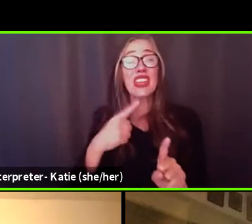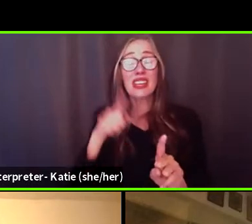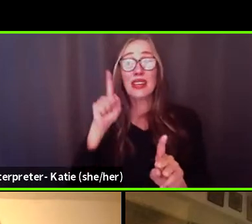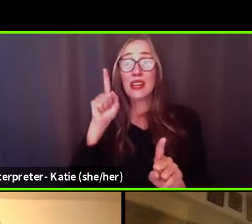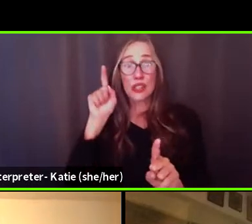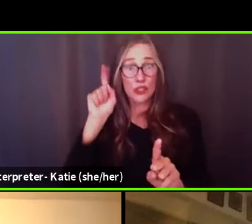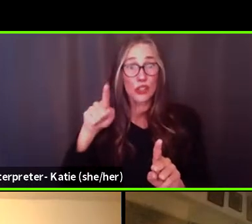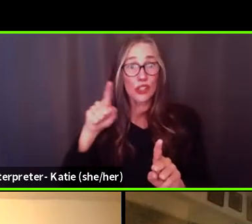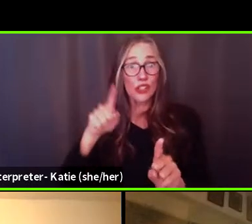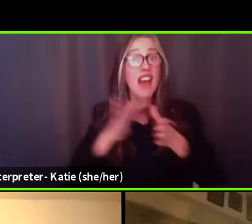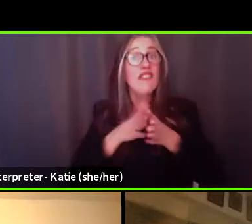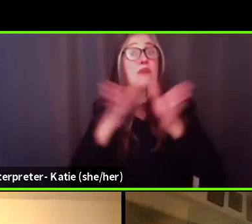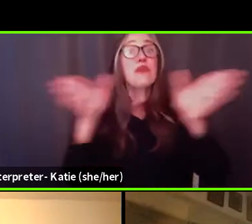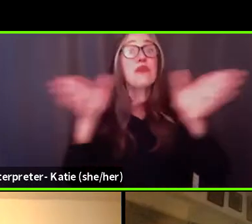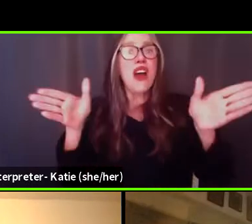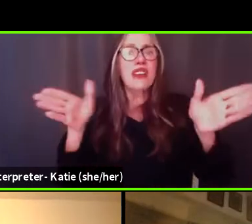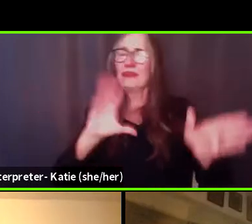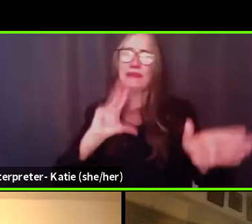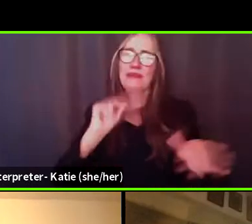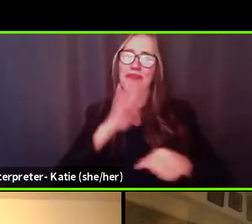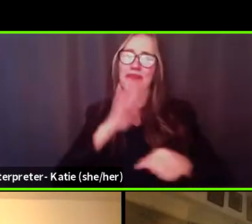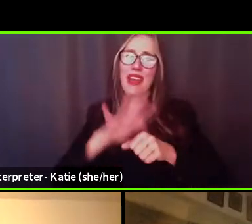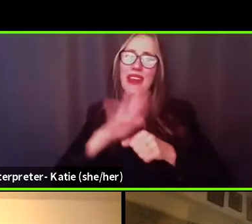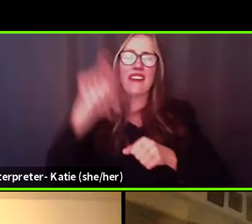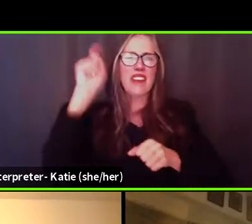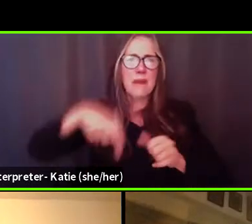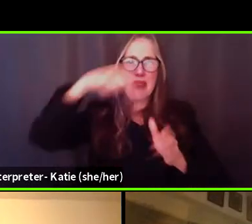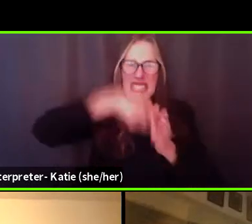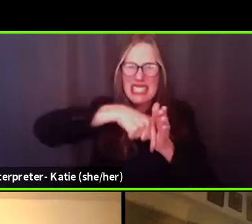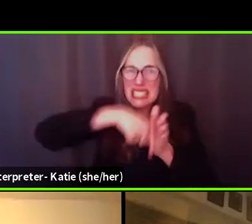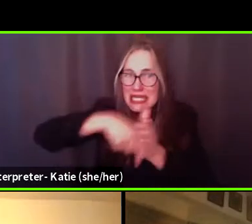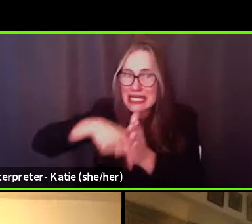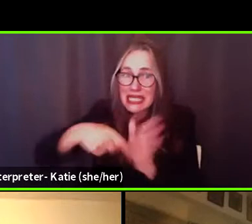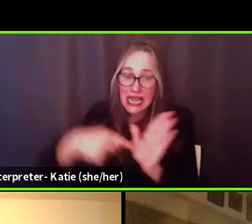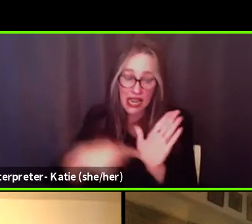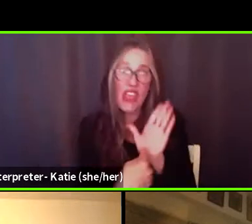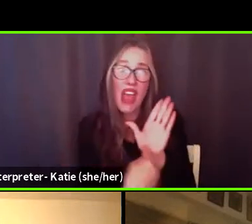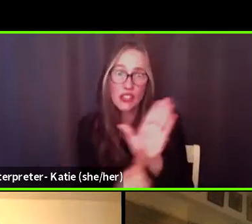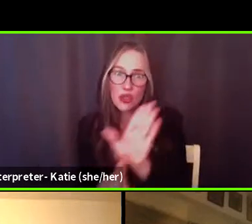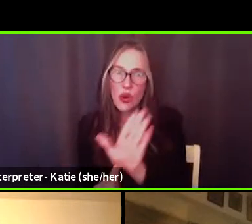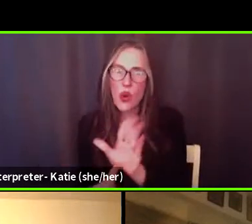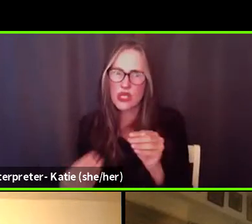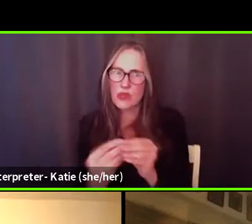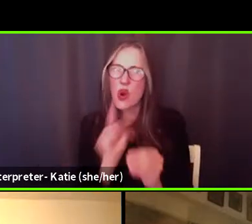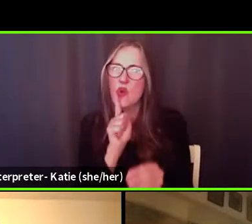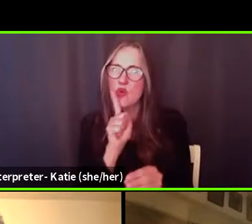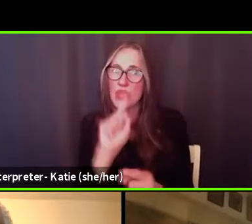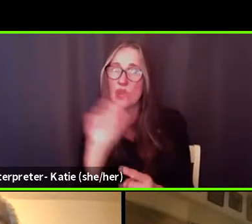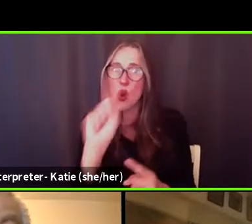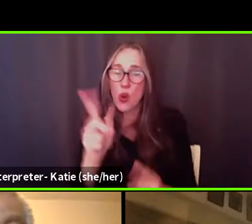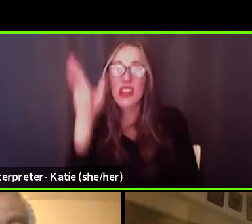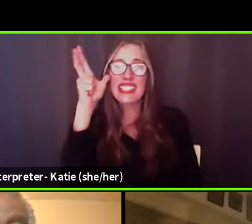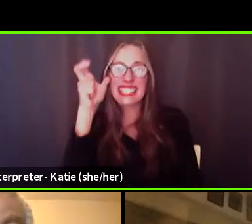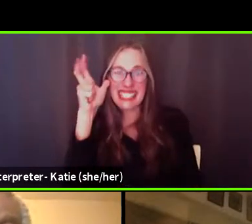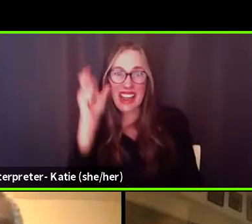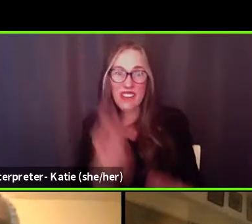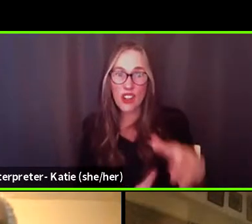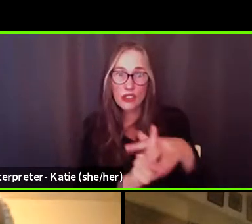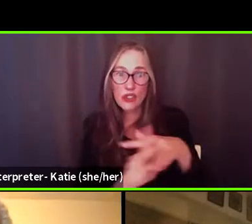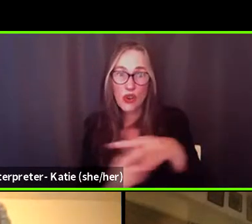forward the anti-blackness and eugenics in the present whether in the medical industry or the welfare